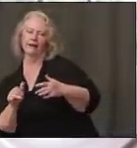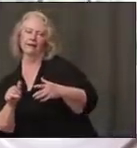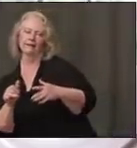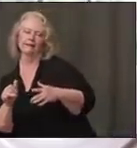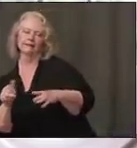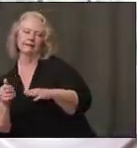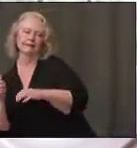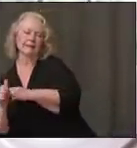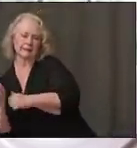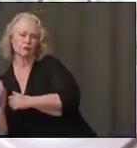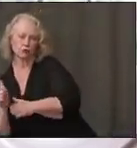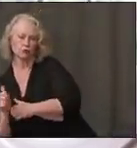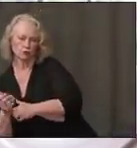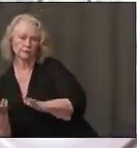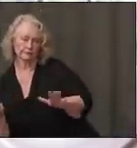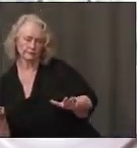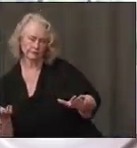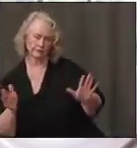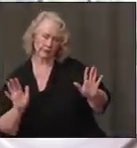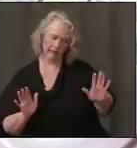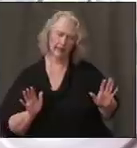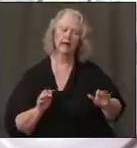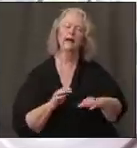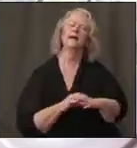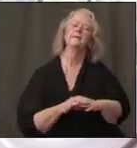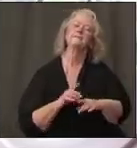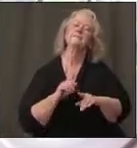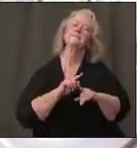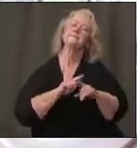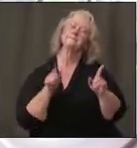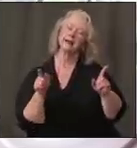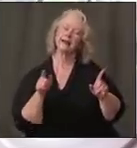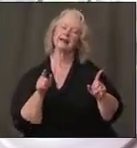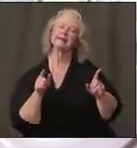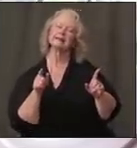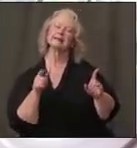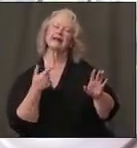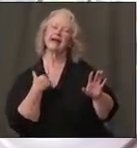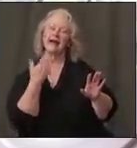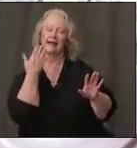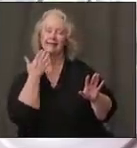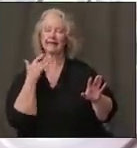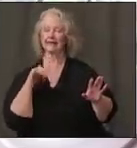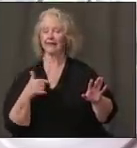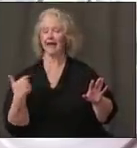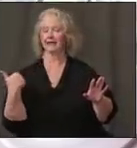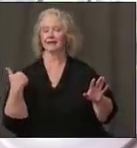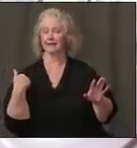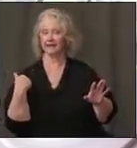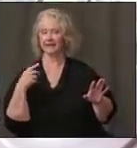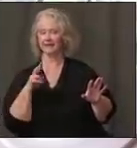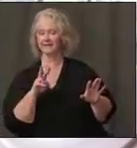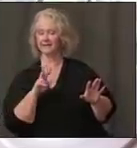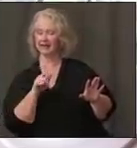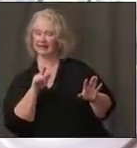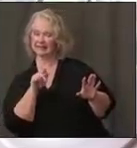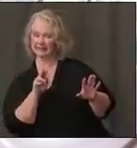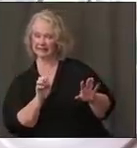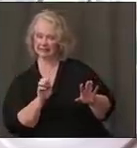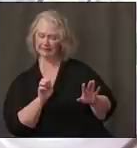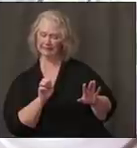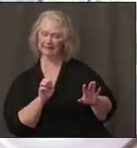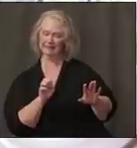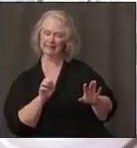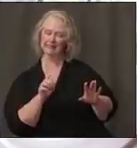of that. But I would just believe that having a vaccine available for widespread inoculation of the